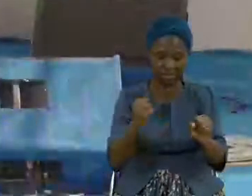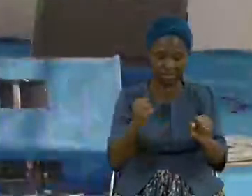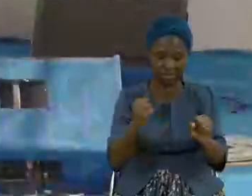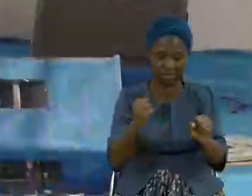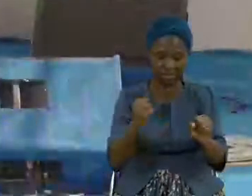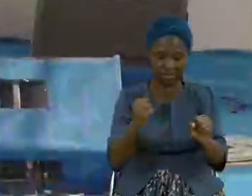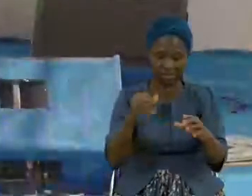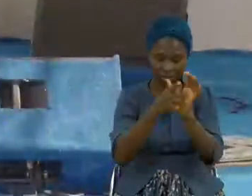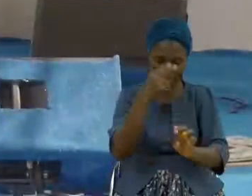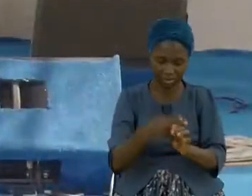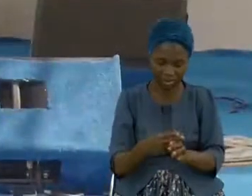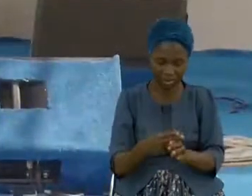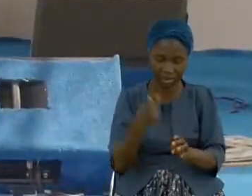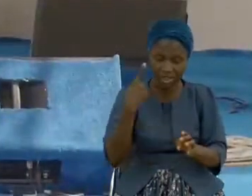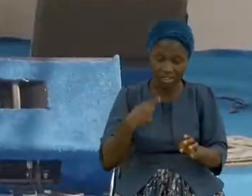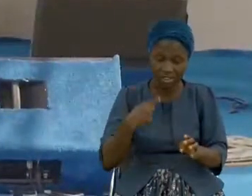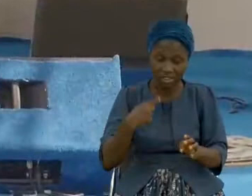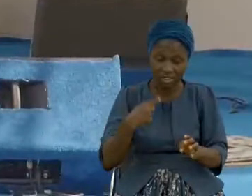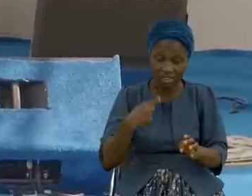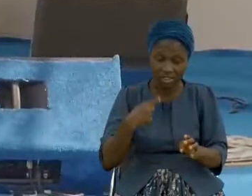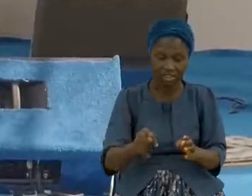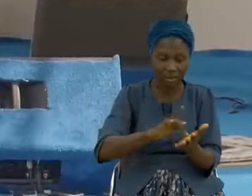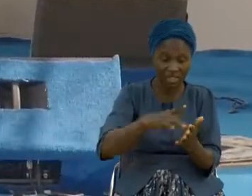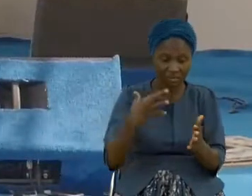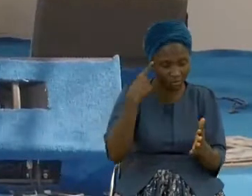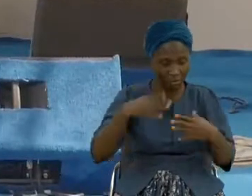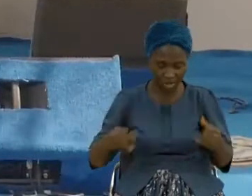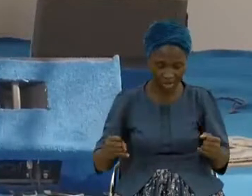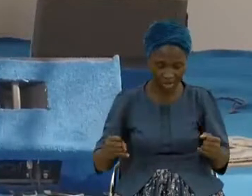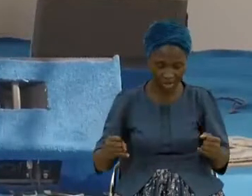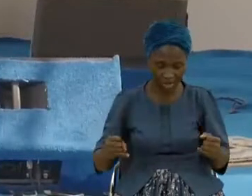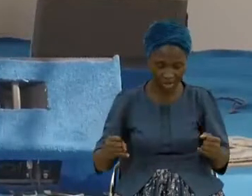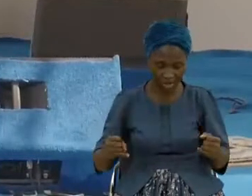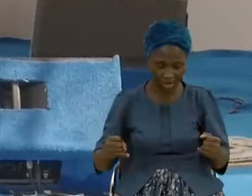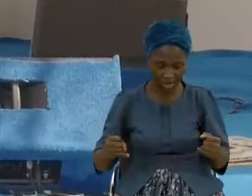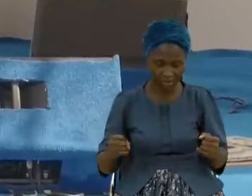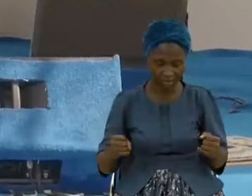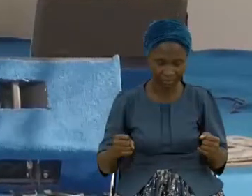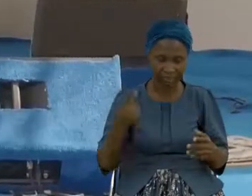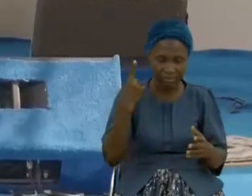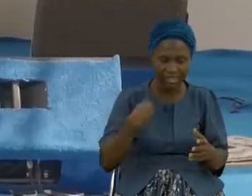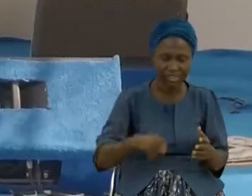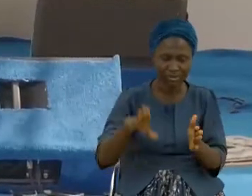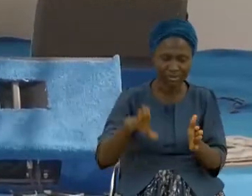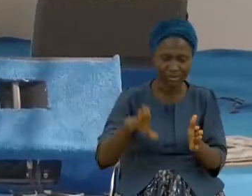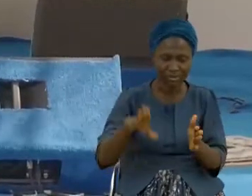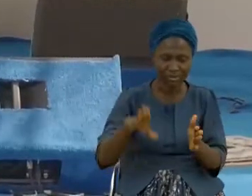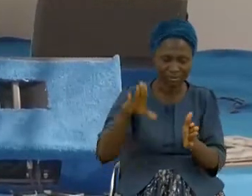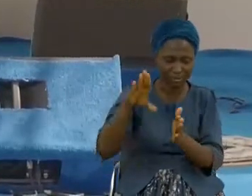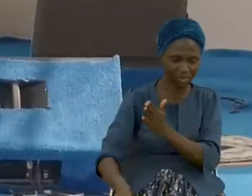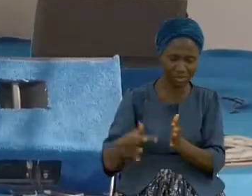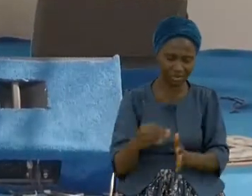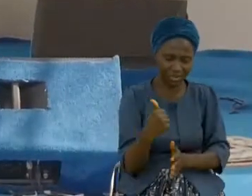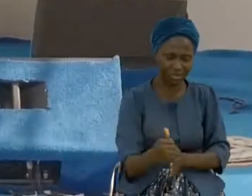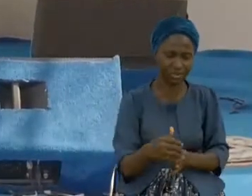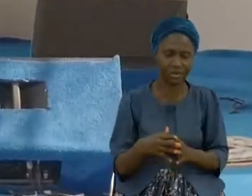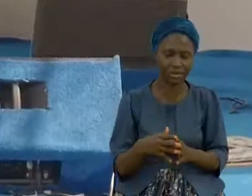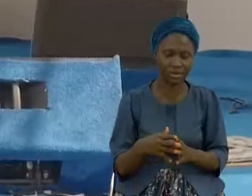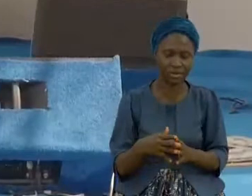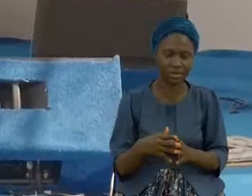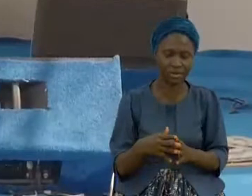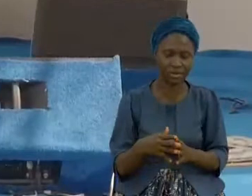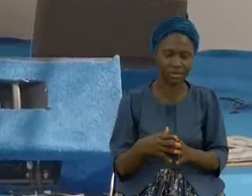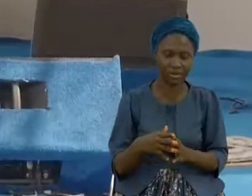for healing the multiplication of cell confirmed in every